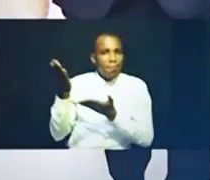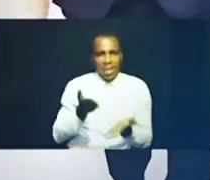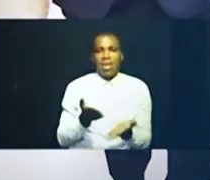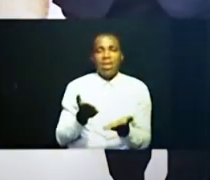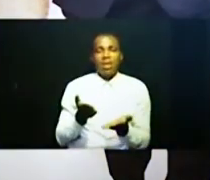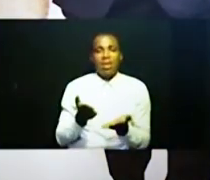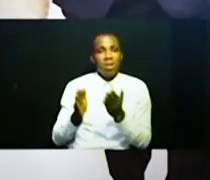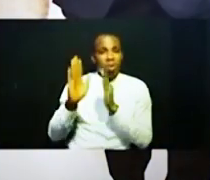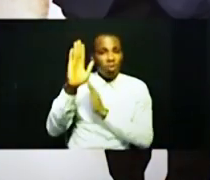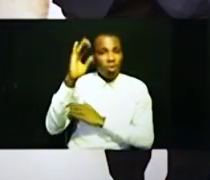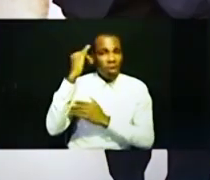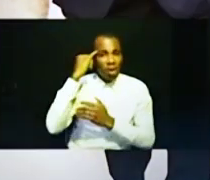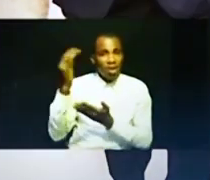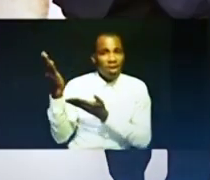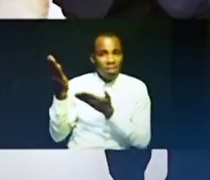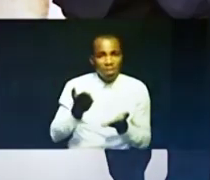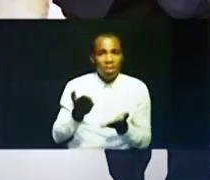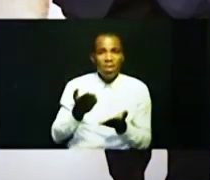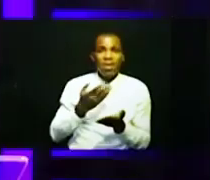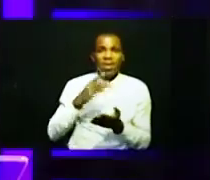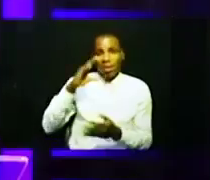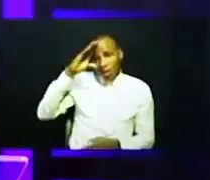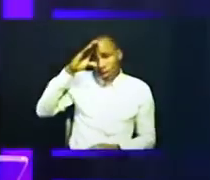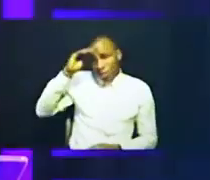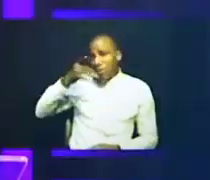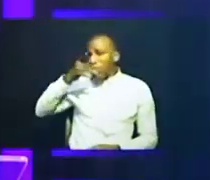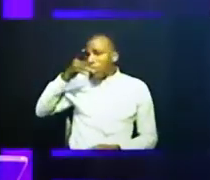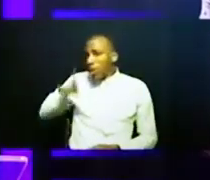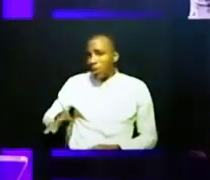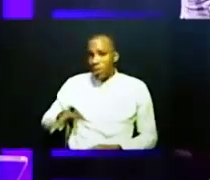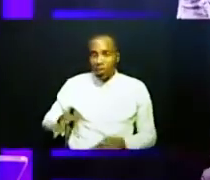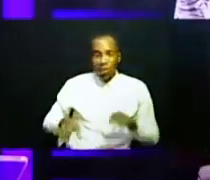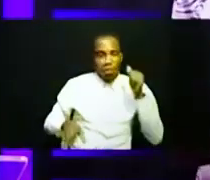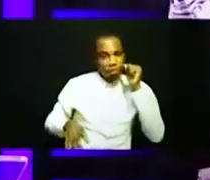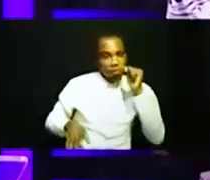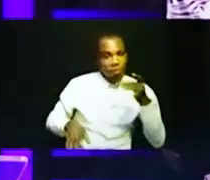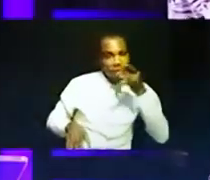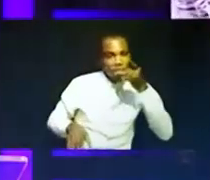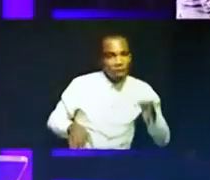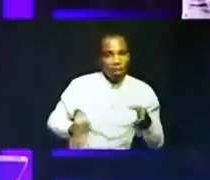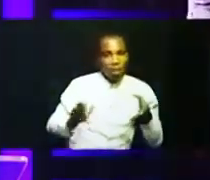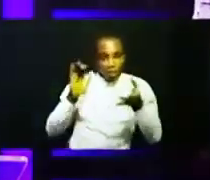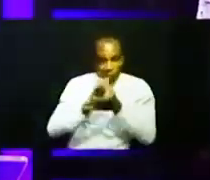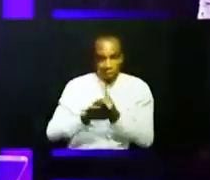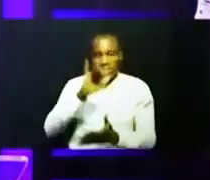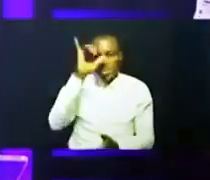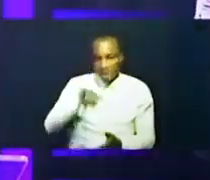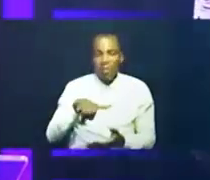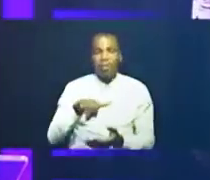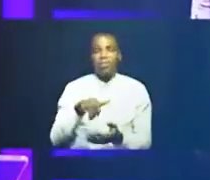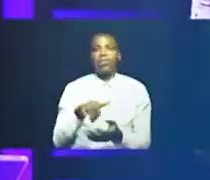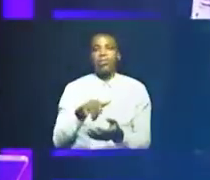human idea. And Jesus said, let us go for the original.